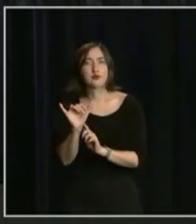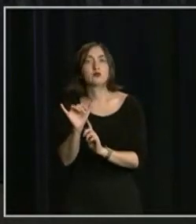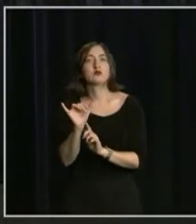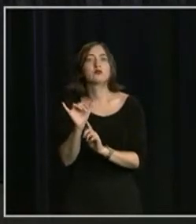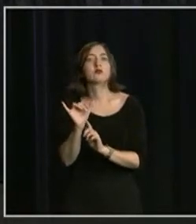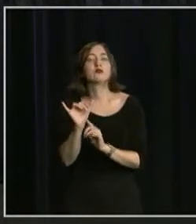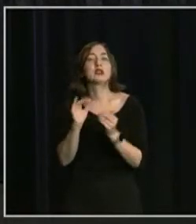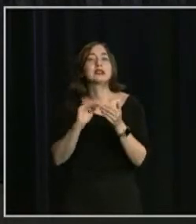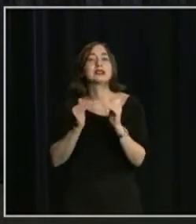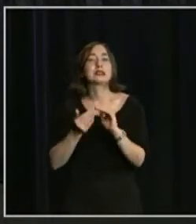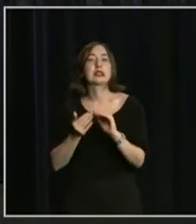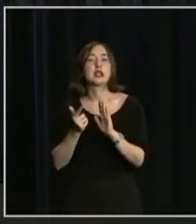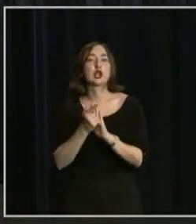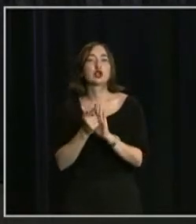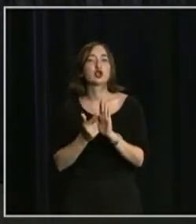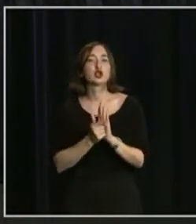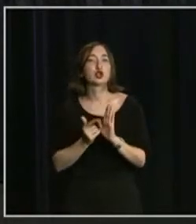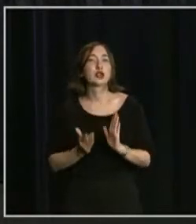So